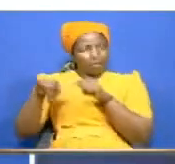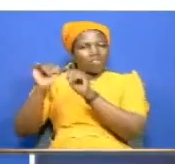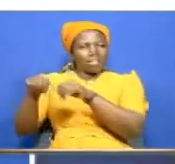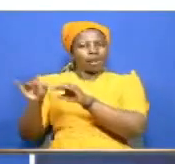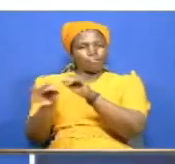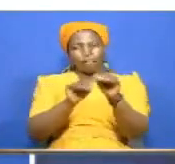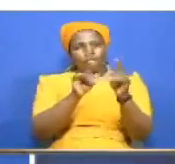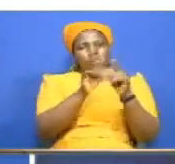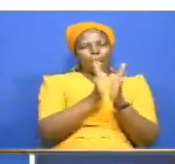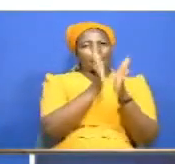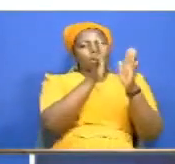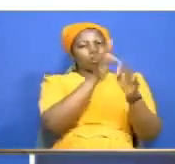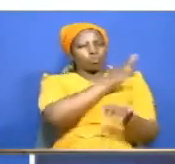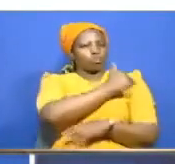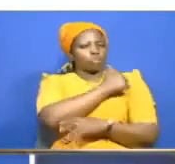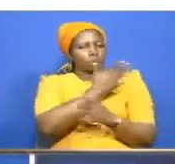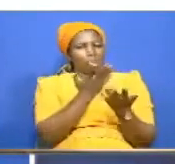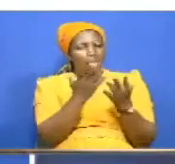can afford.